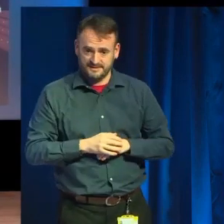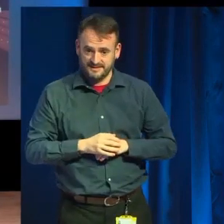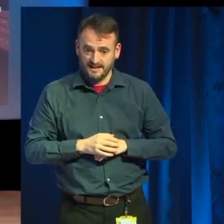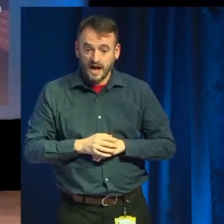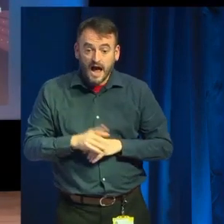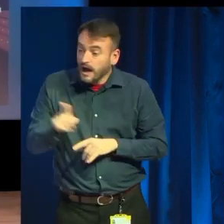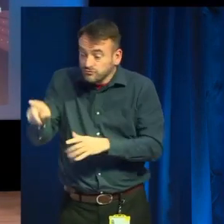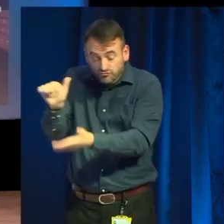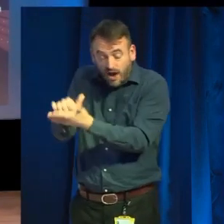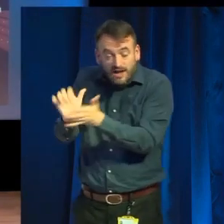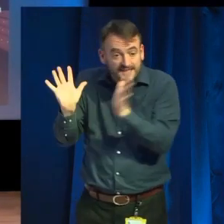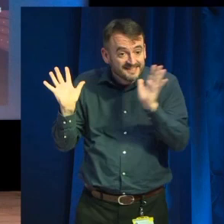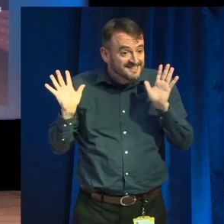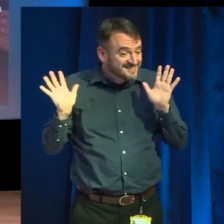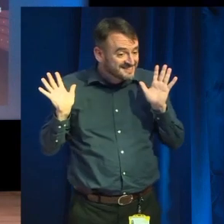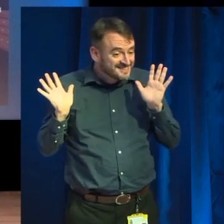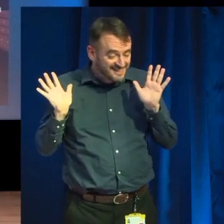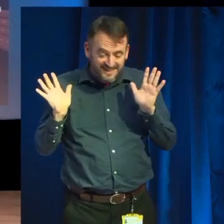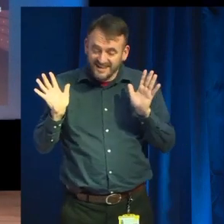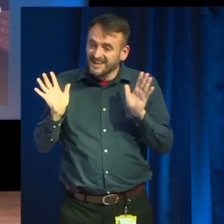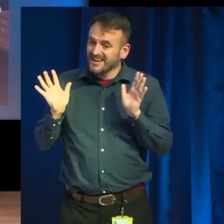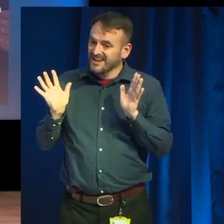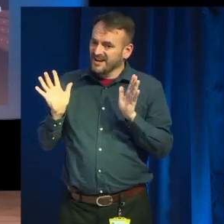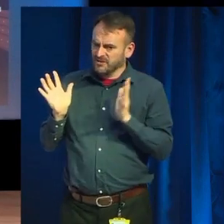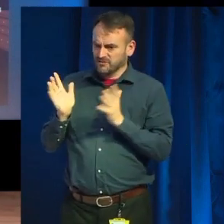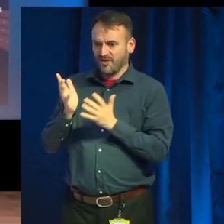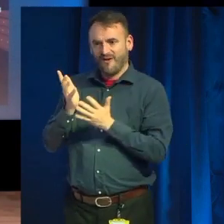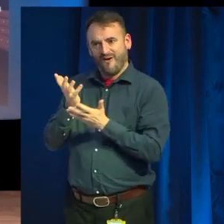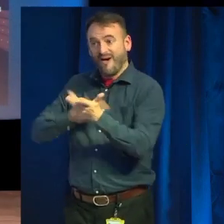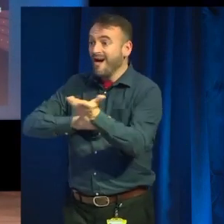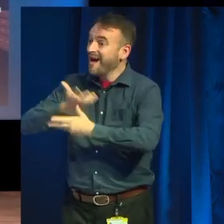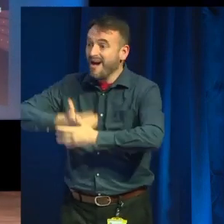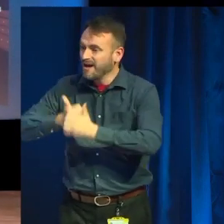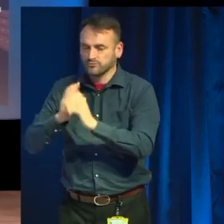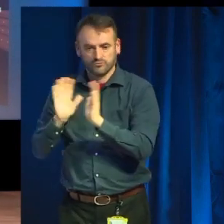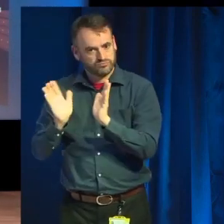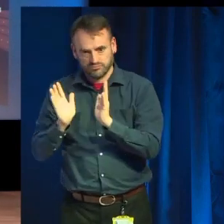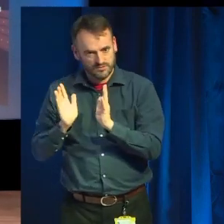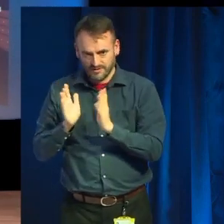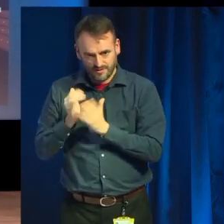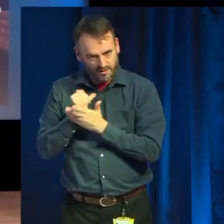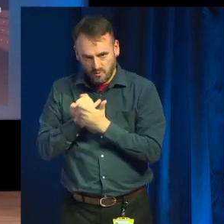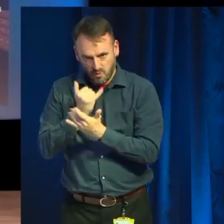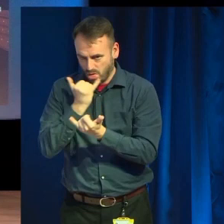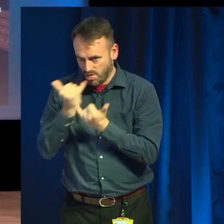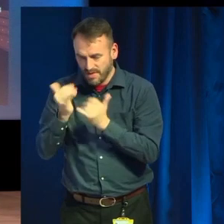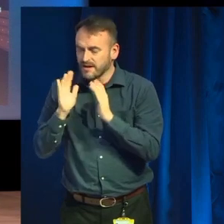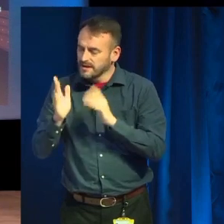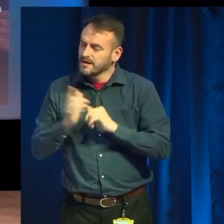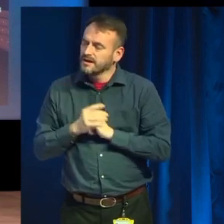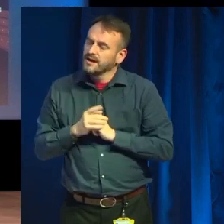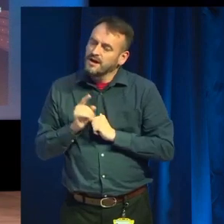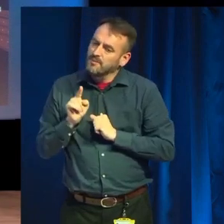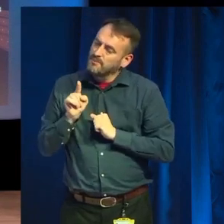because, I mean, these were not great conversations. It was not a good move. Point is that that's when I first